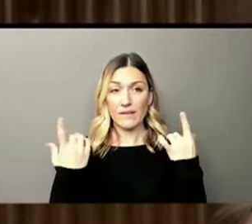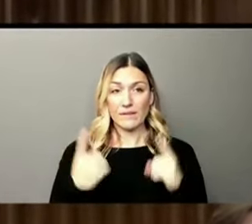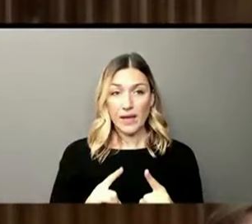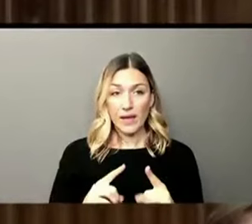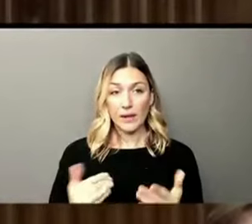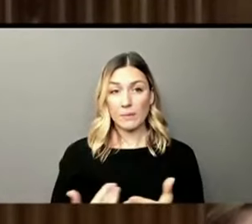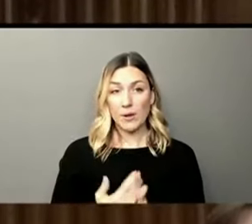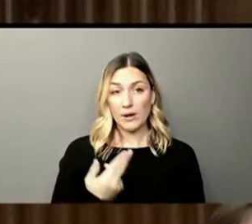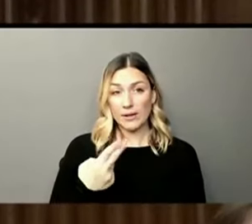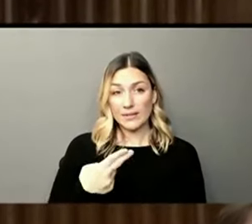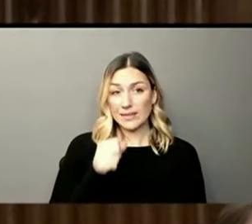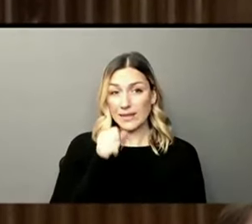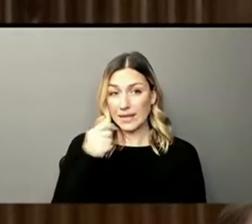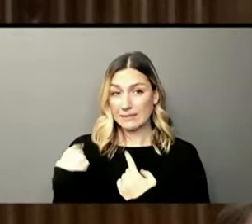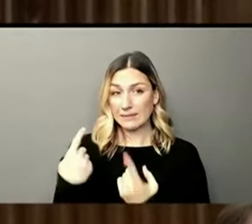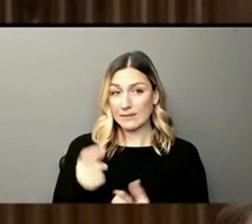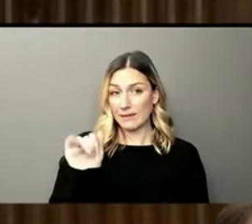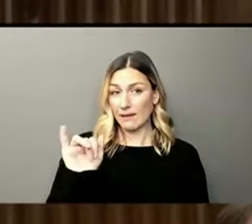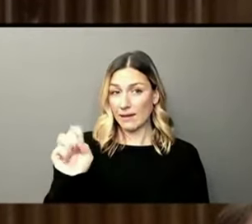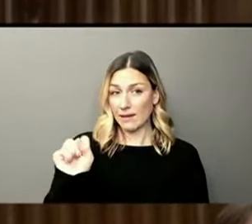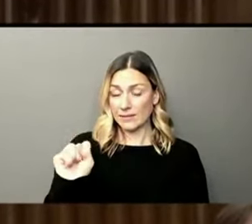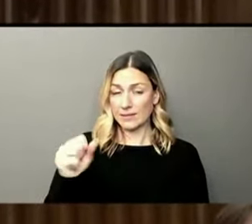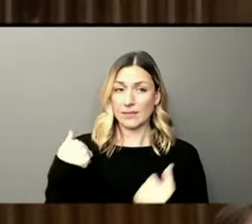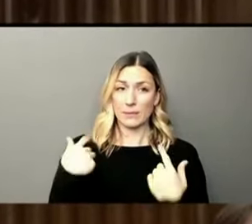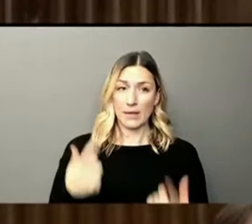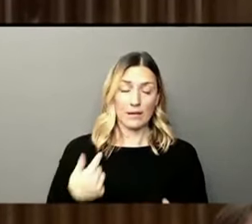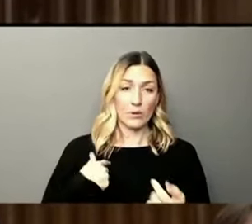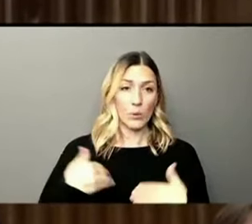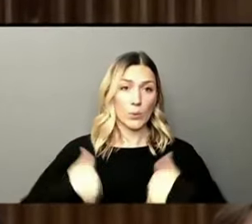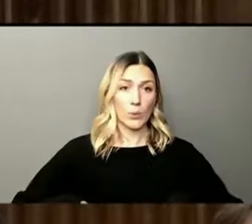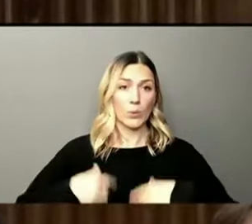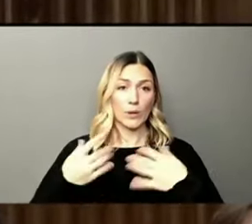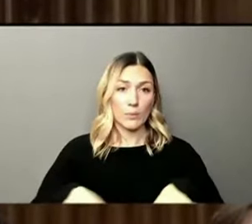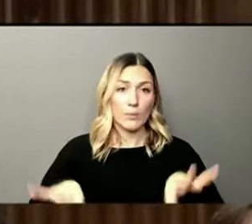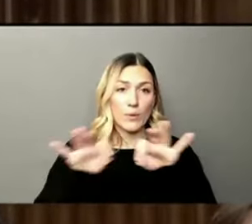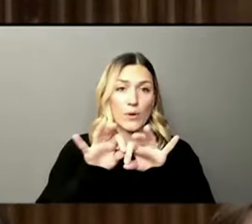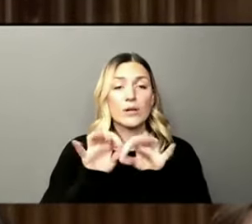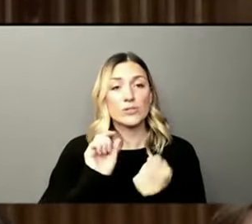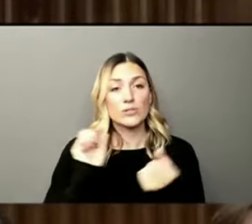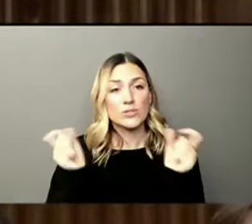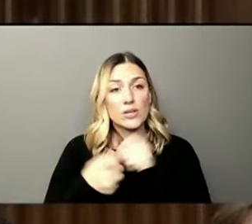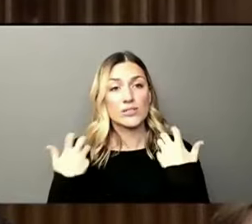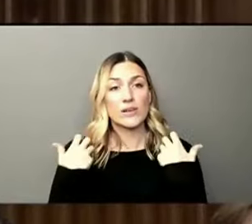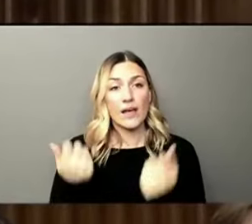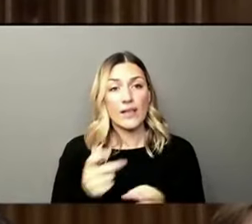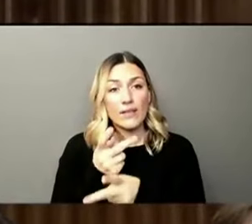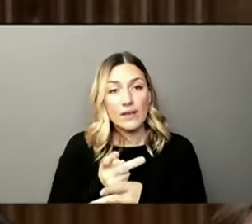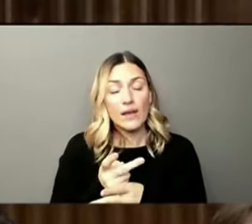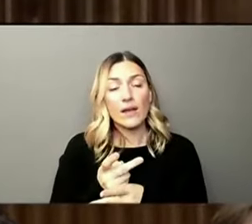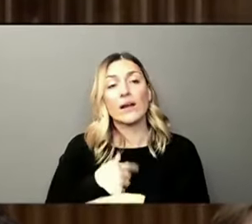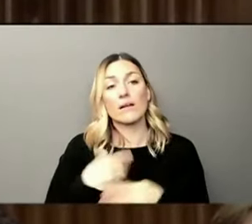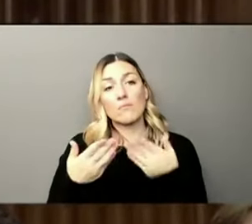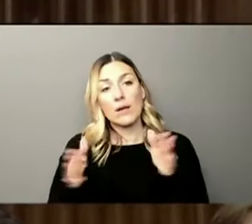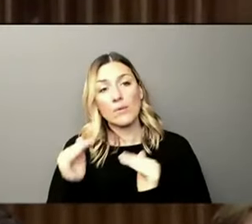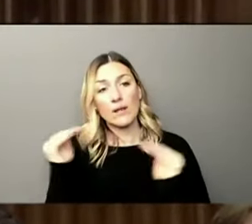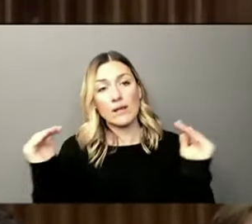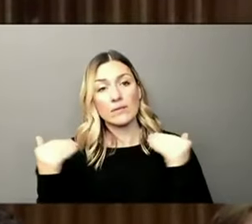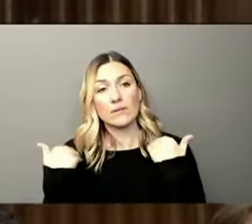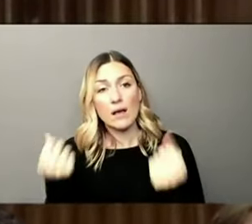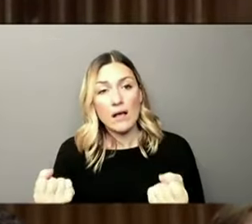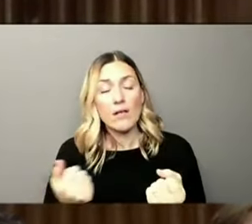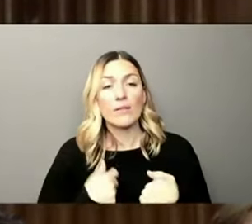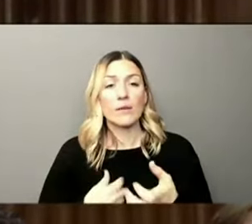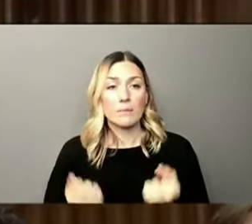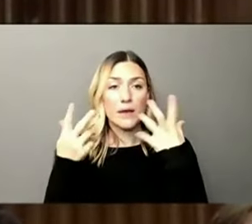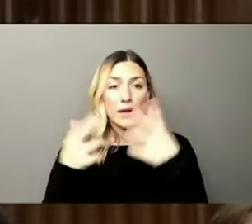since the emergence of AIDS has there been such an imperative for large-scale change in healthcare, public health, and inequitable structures that bring exceptional risks of